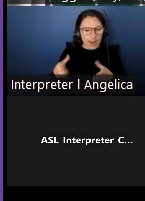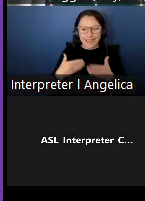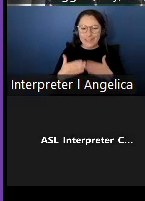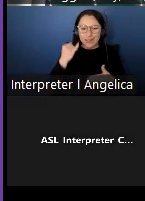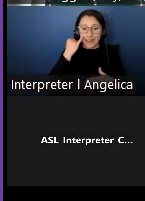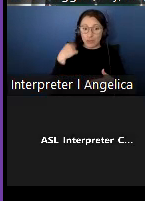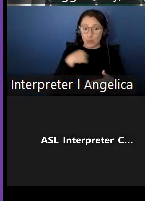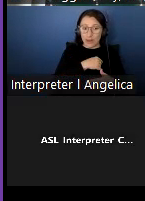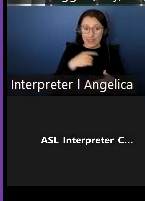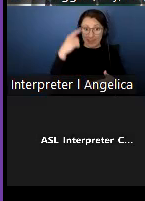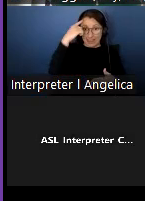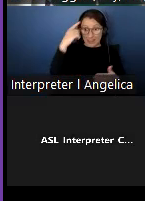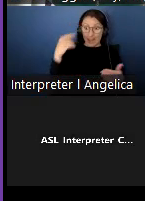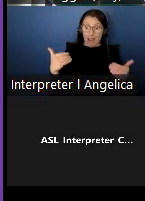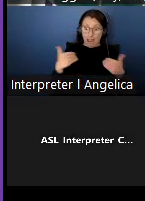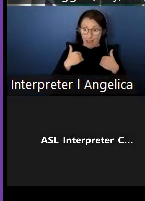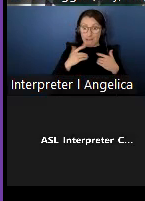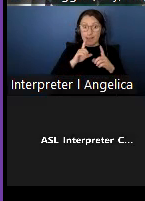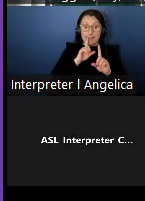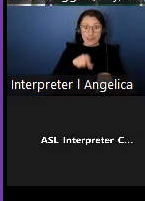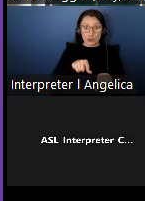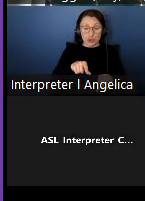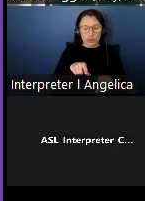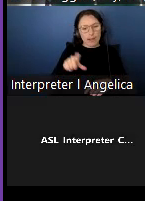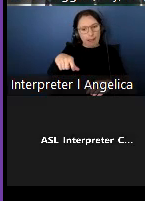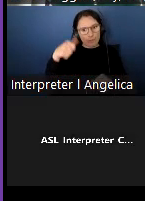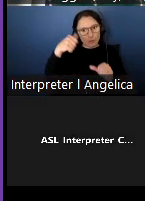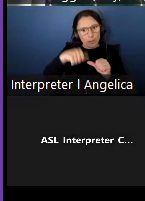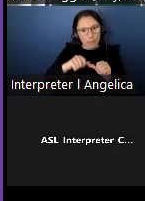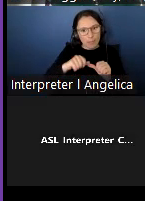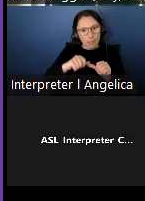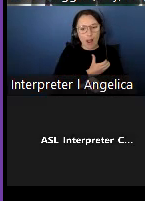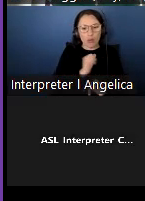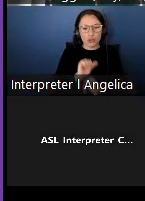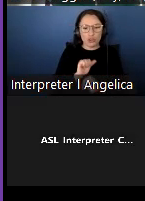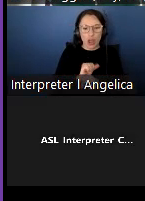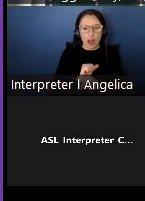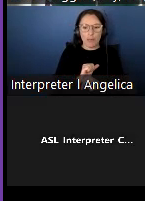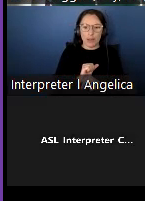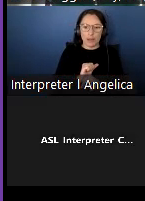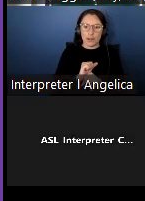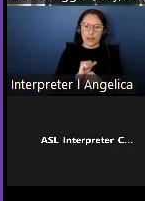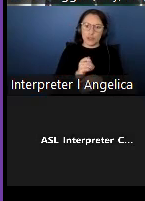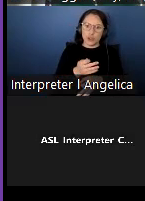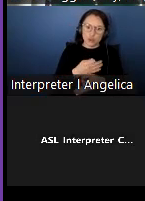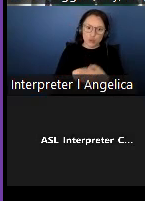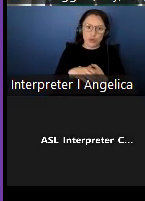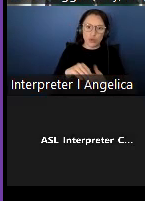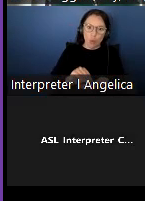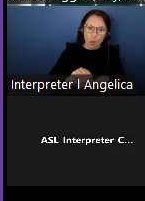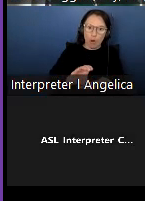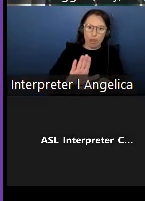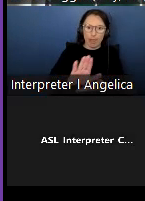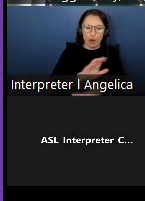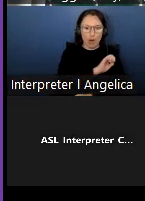the answer for a client, we need to remember that our job is to restore this person's agency over their own